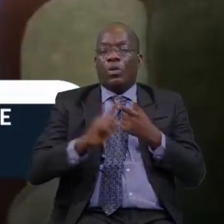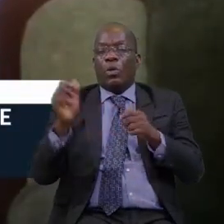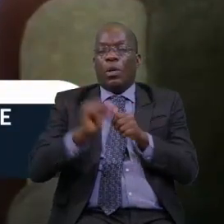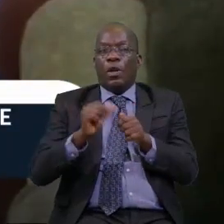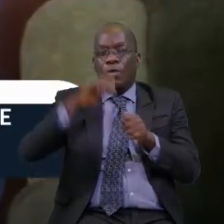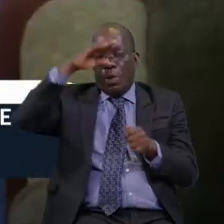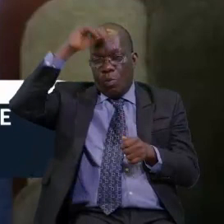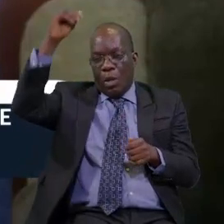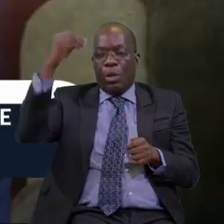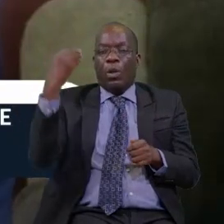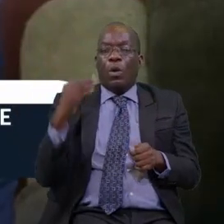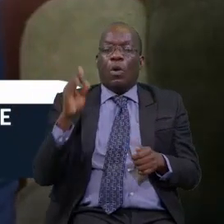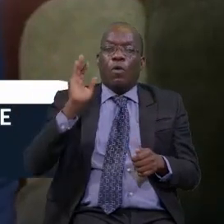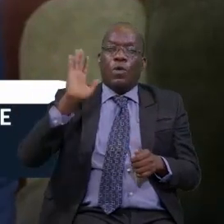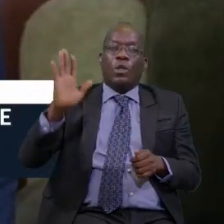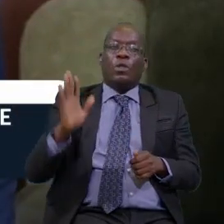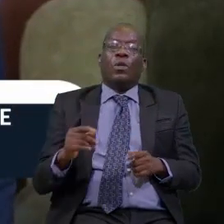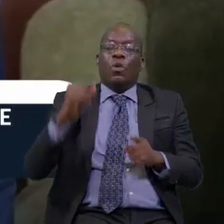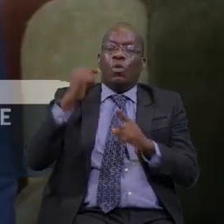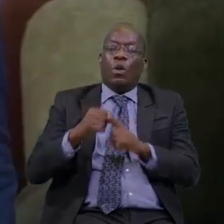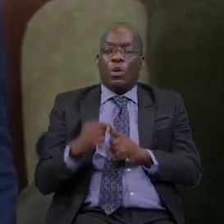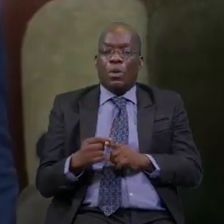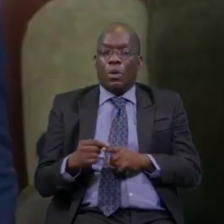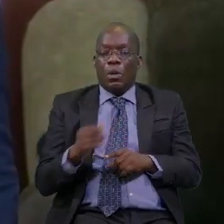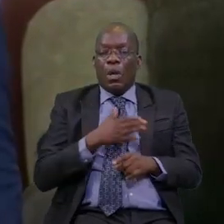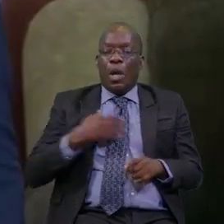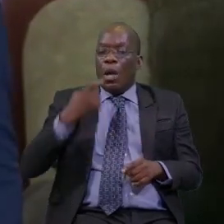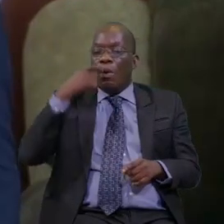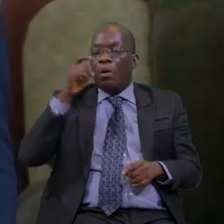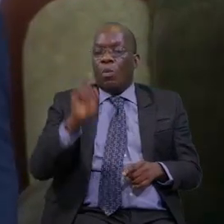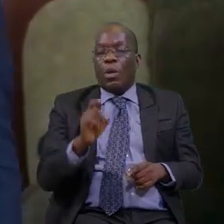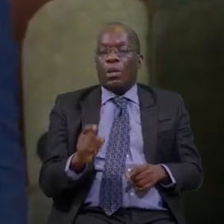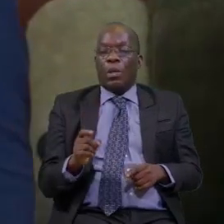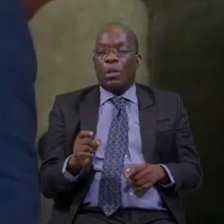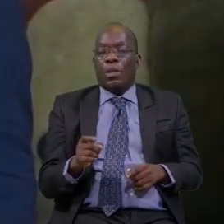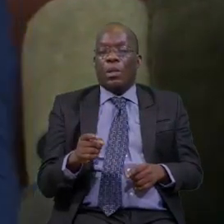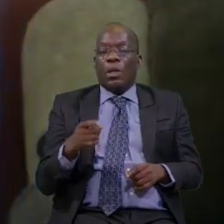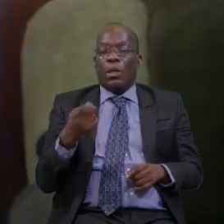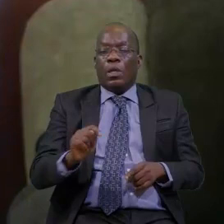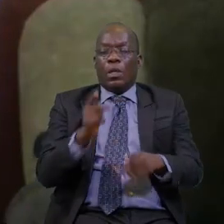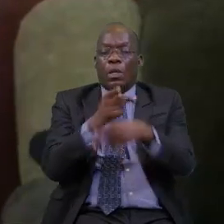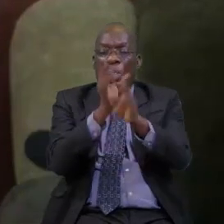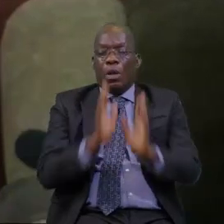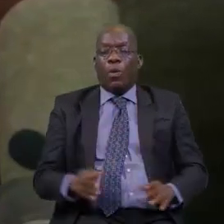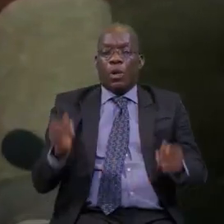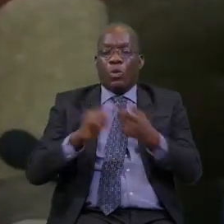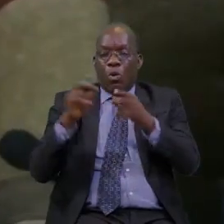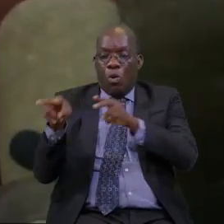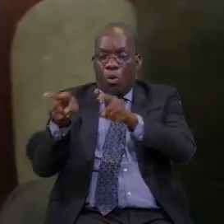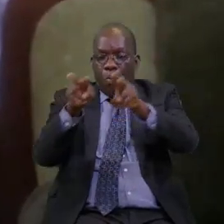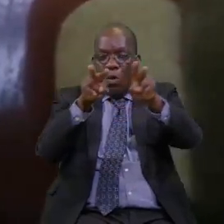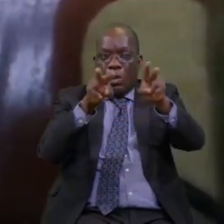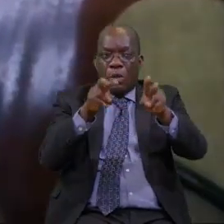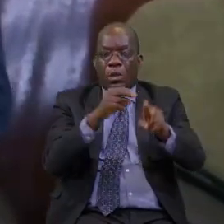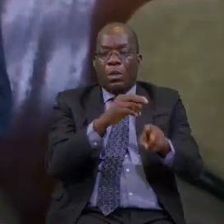word. He gave his word and commanded the porter to watch. Verse 35, in